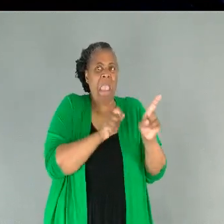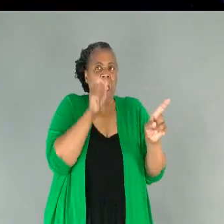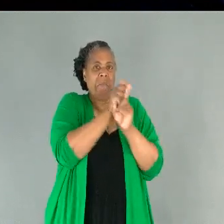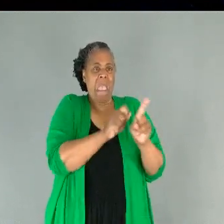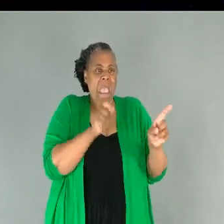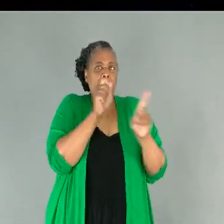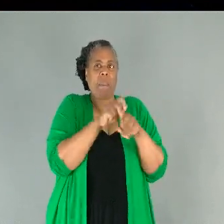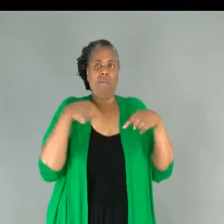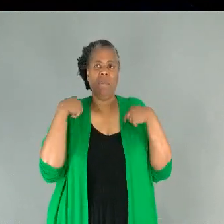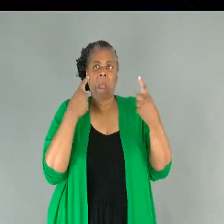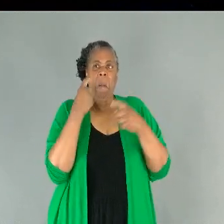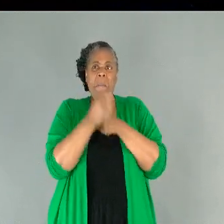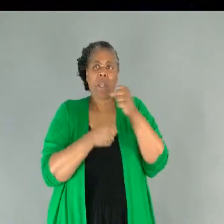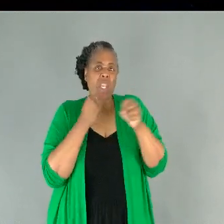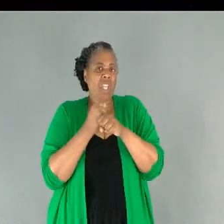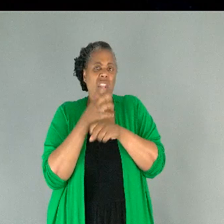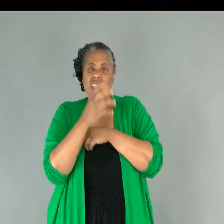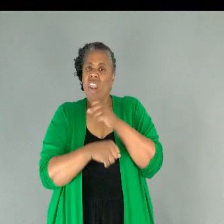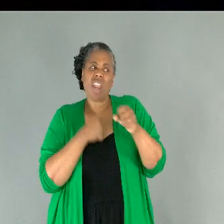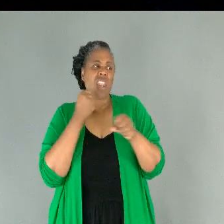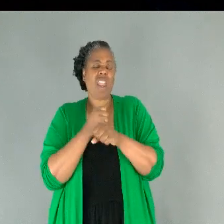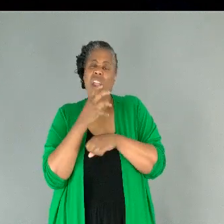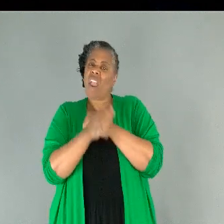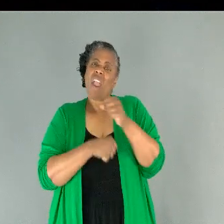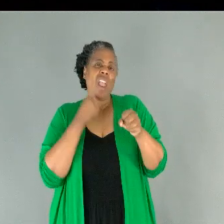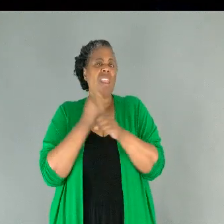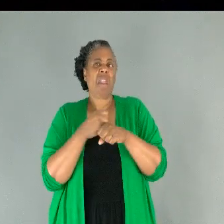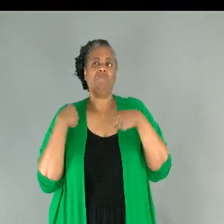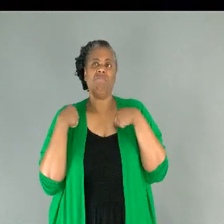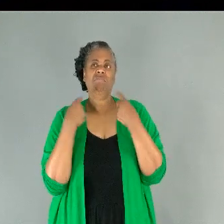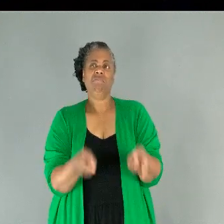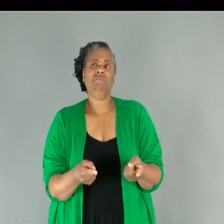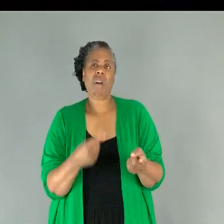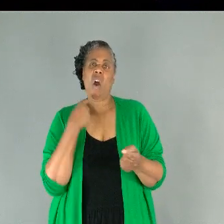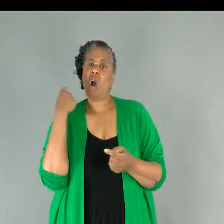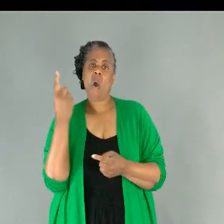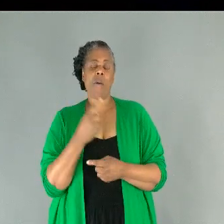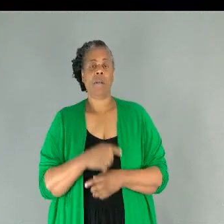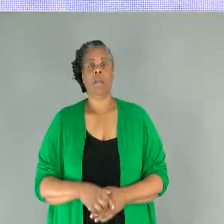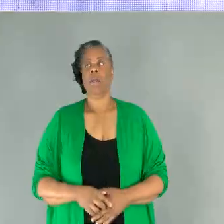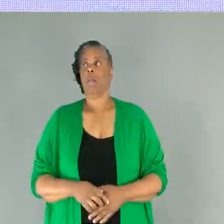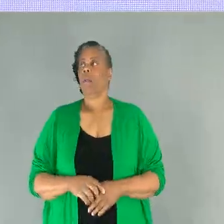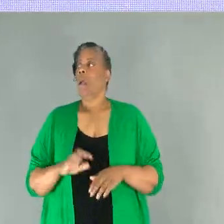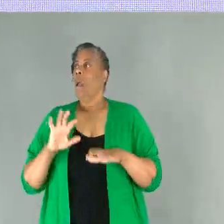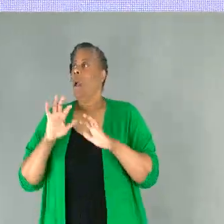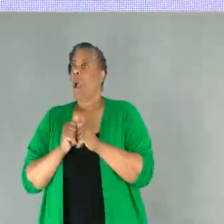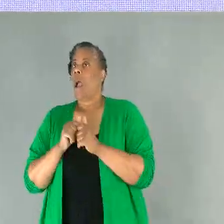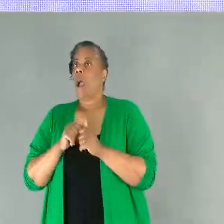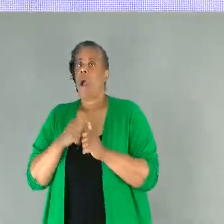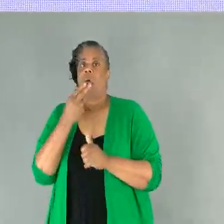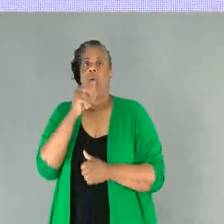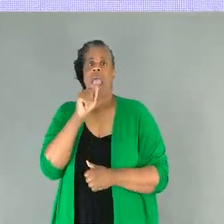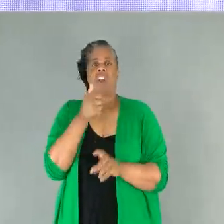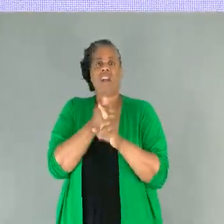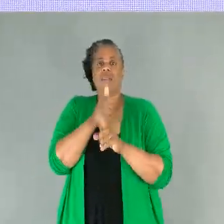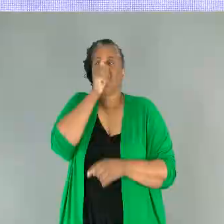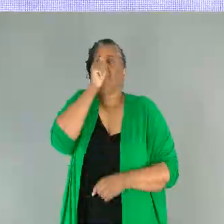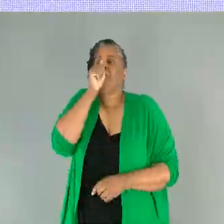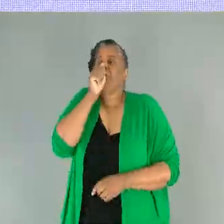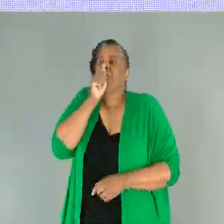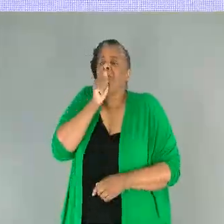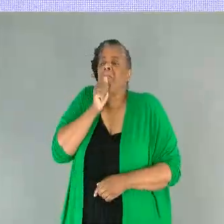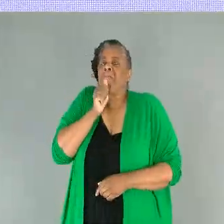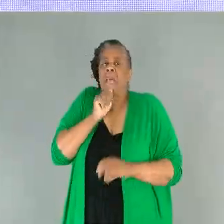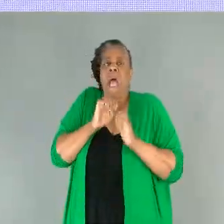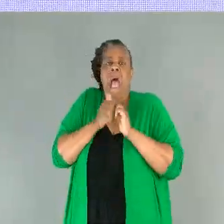on year after year. Someone say, how did she do that?